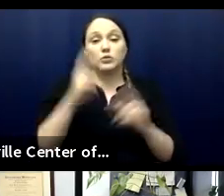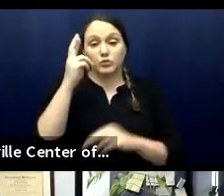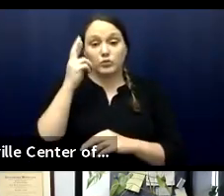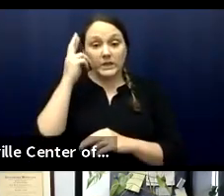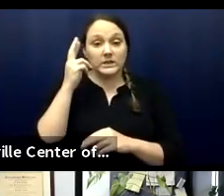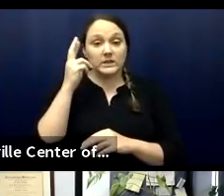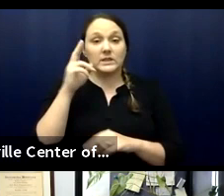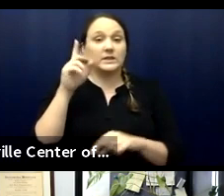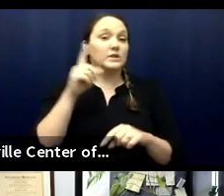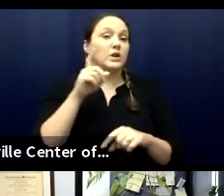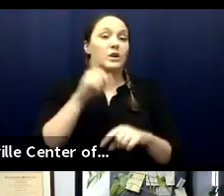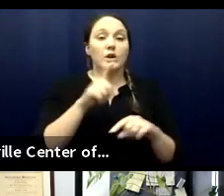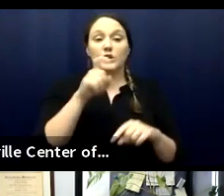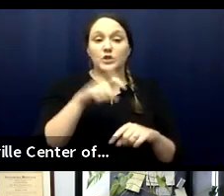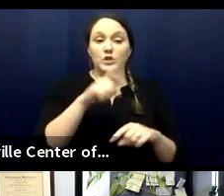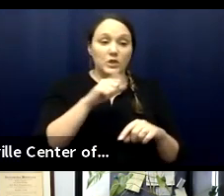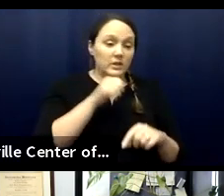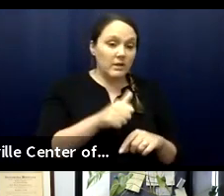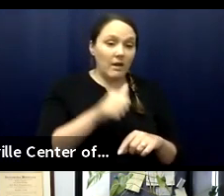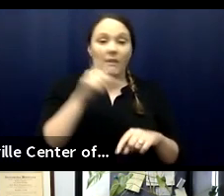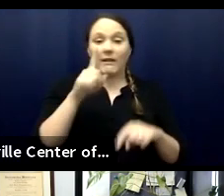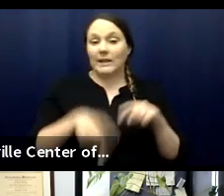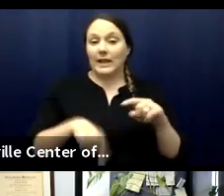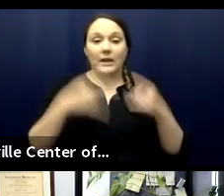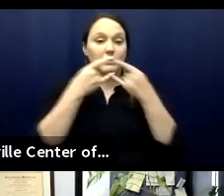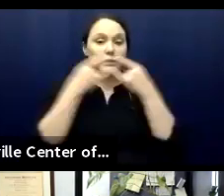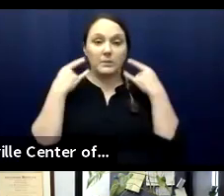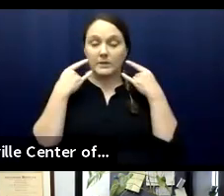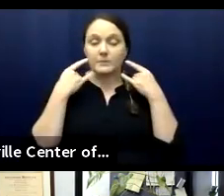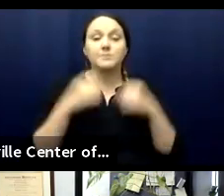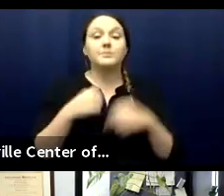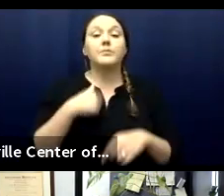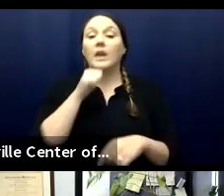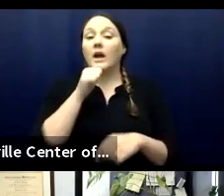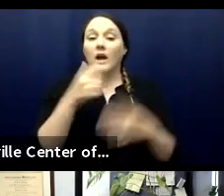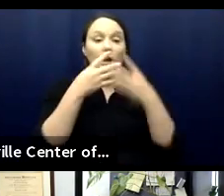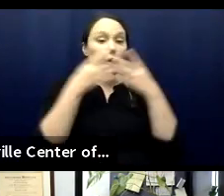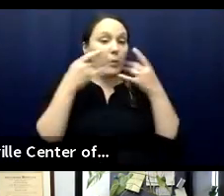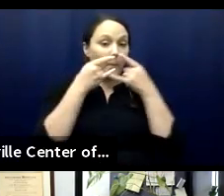not, cannot, and will not be masked. I do not wear a mask,